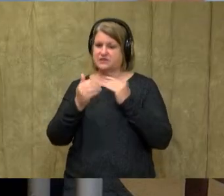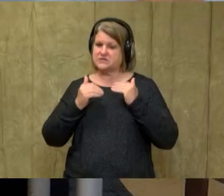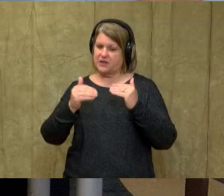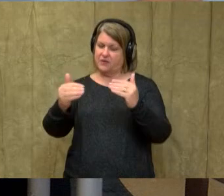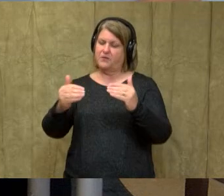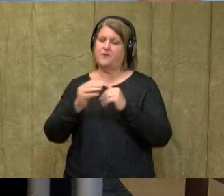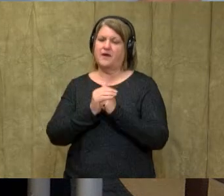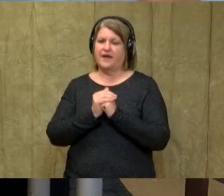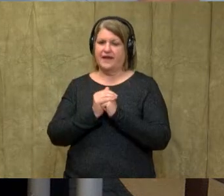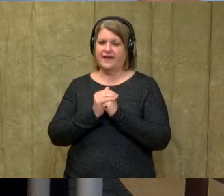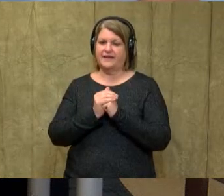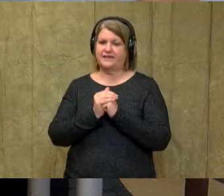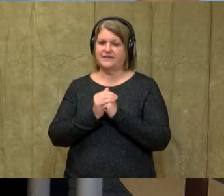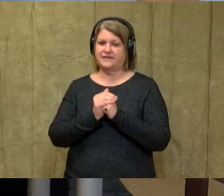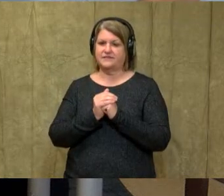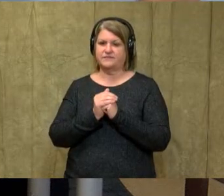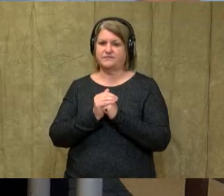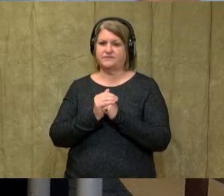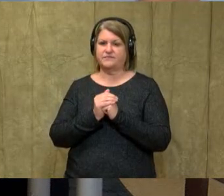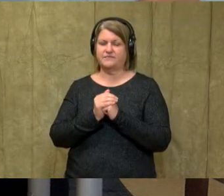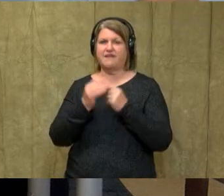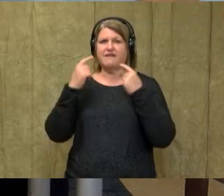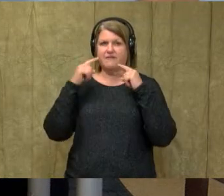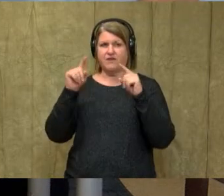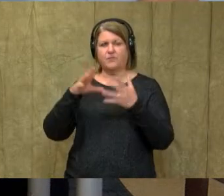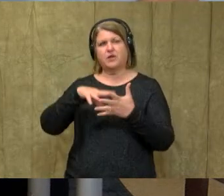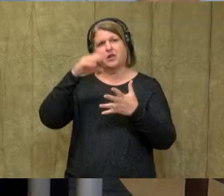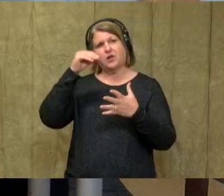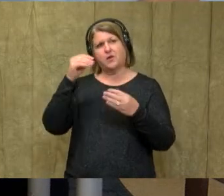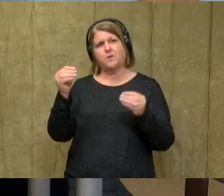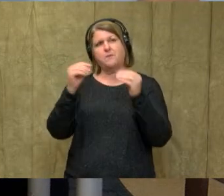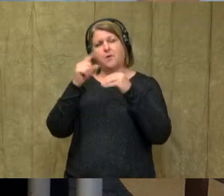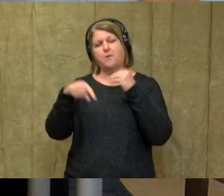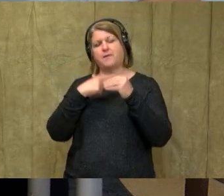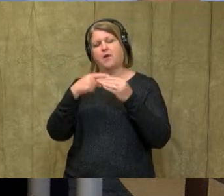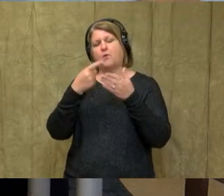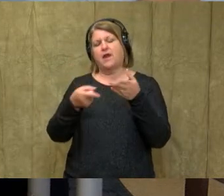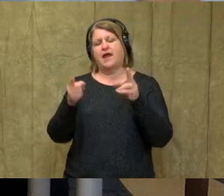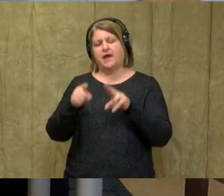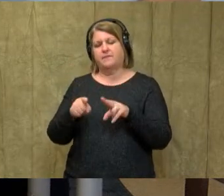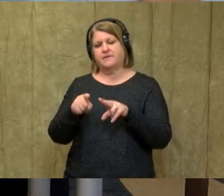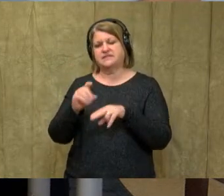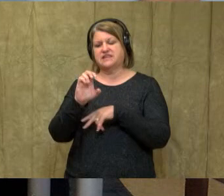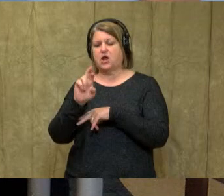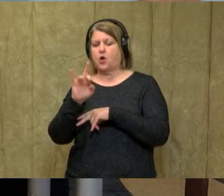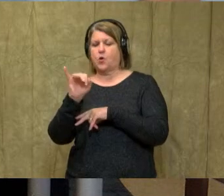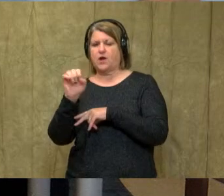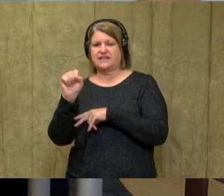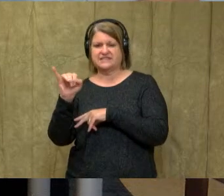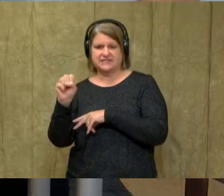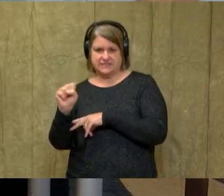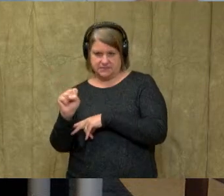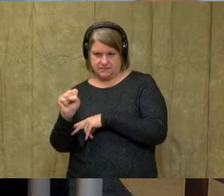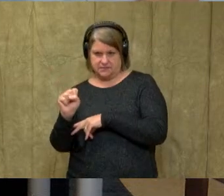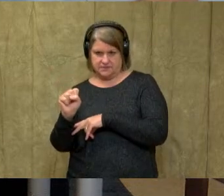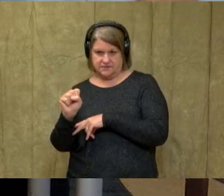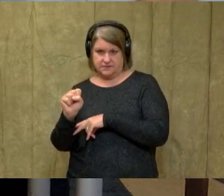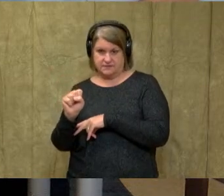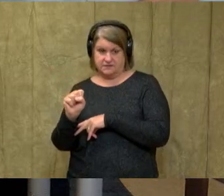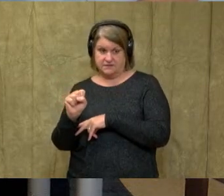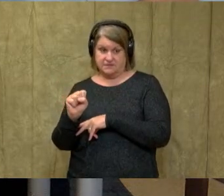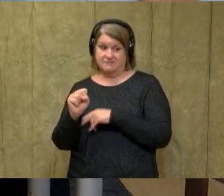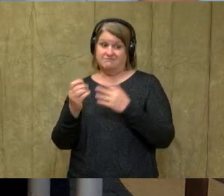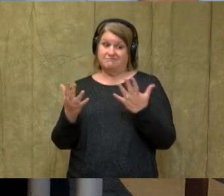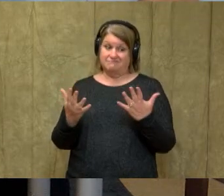learned more about what happens in a crisis. You know, a crisis can bring out the worst in